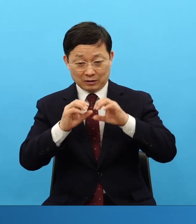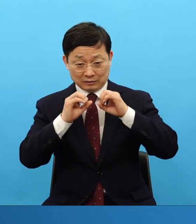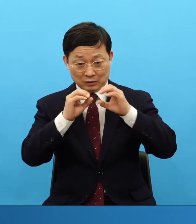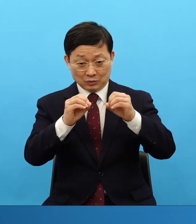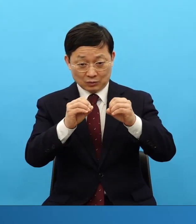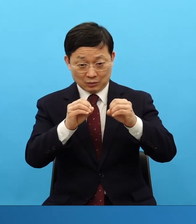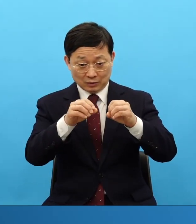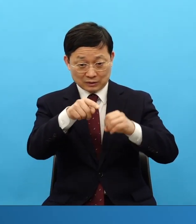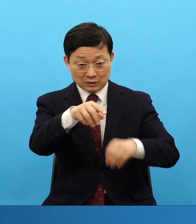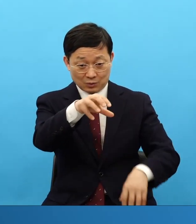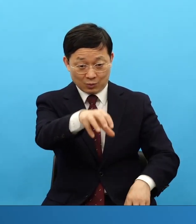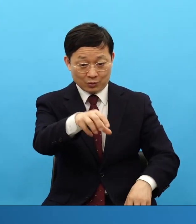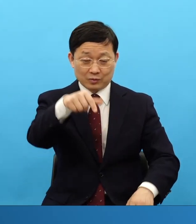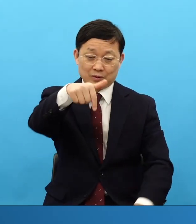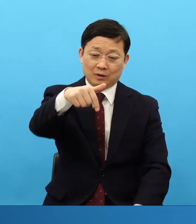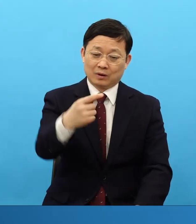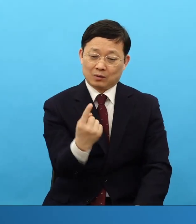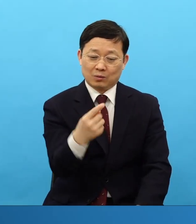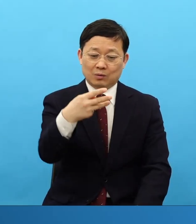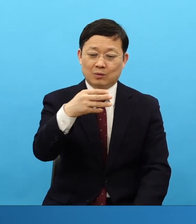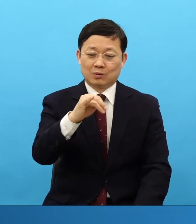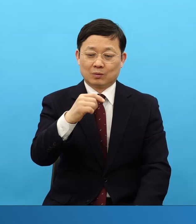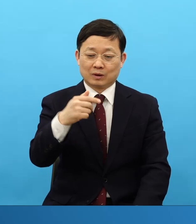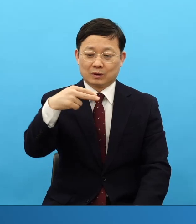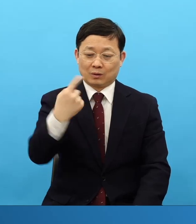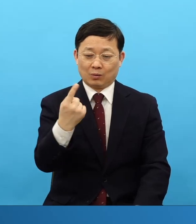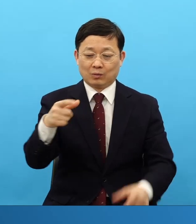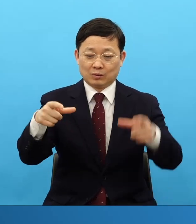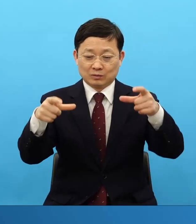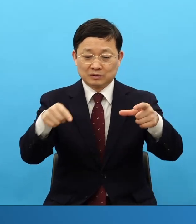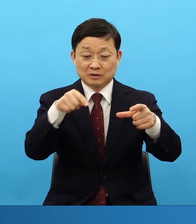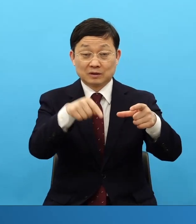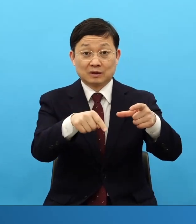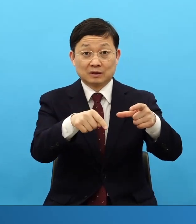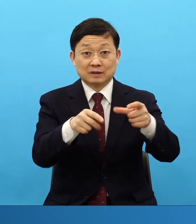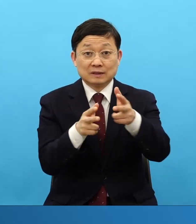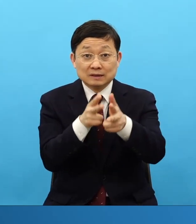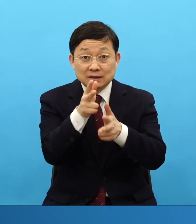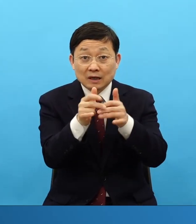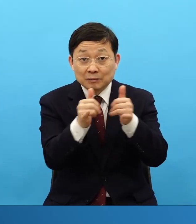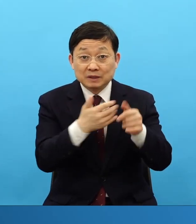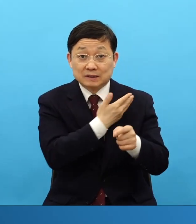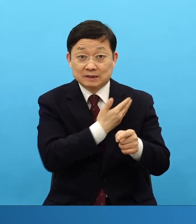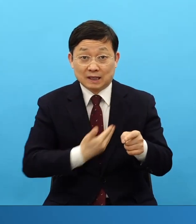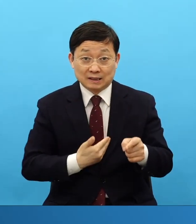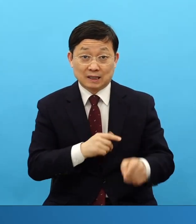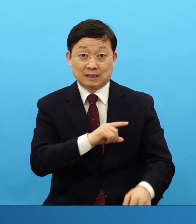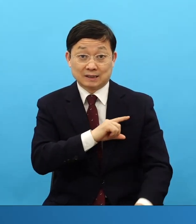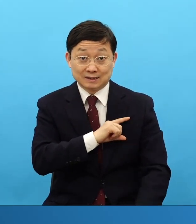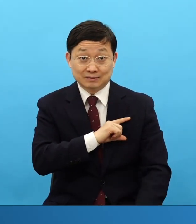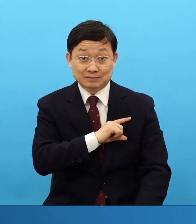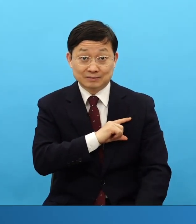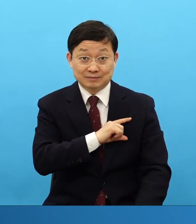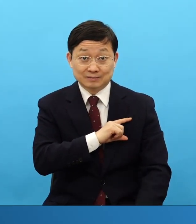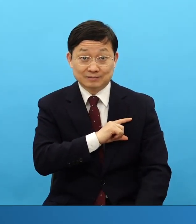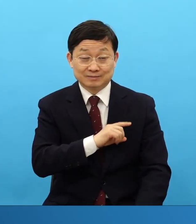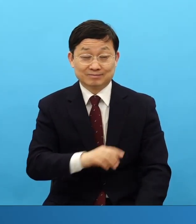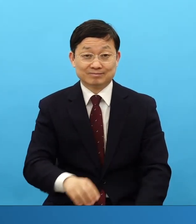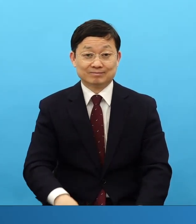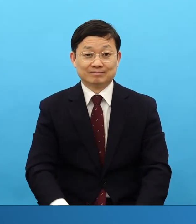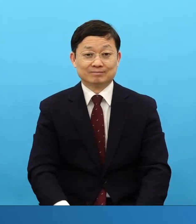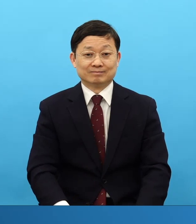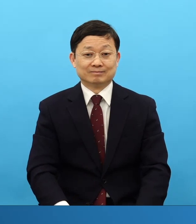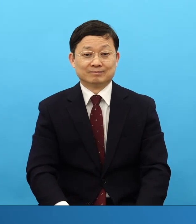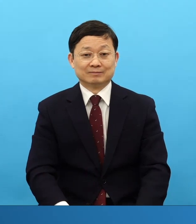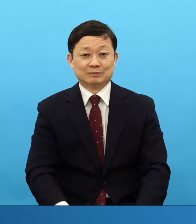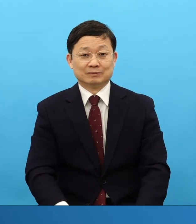And the representative figure for business industry missions is Priscilla and Aquila in Corinth.